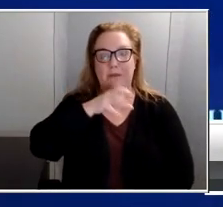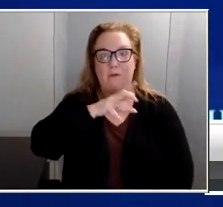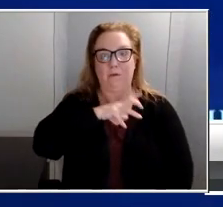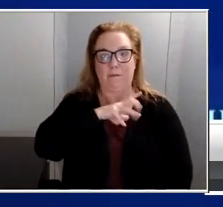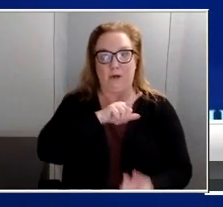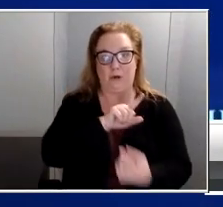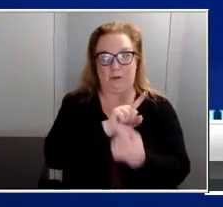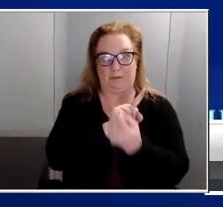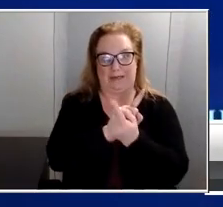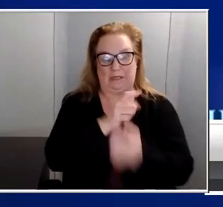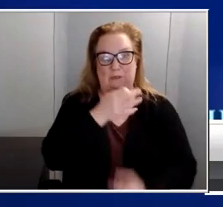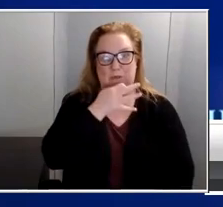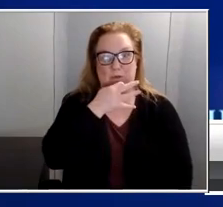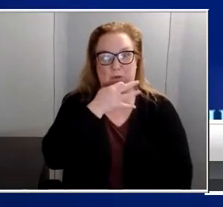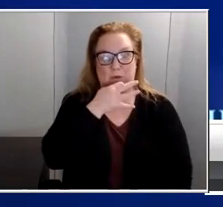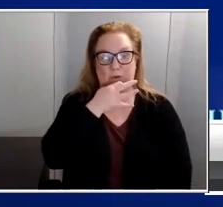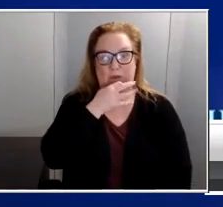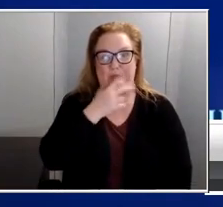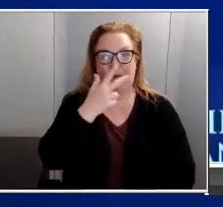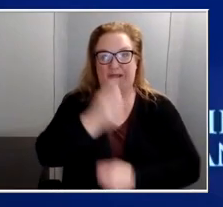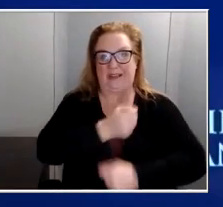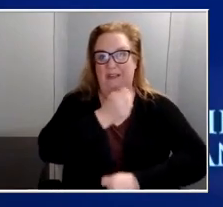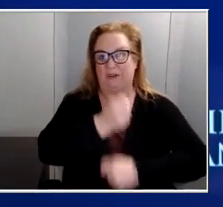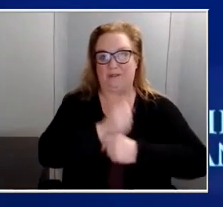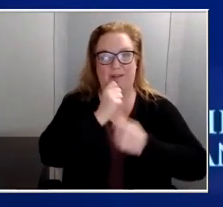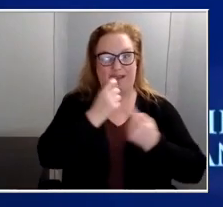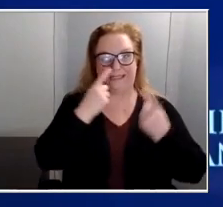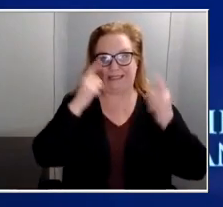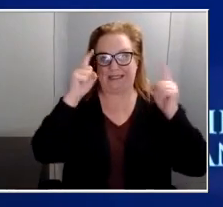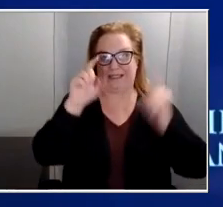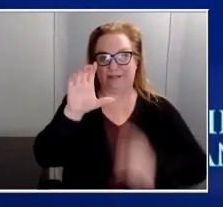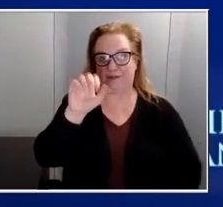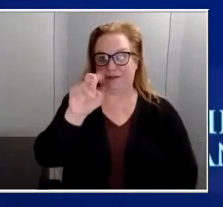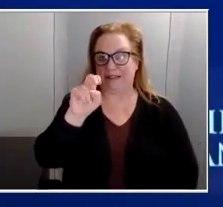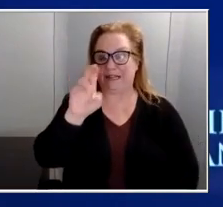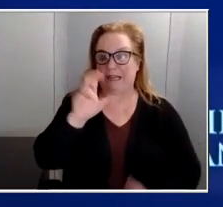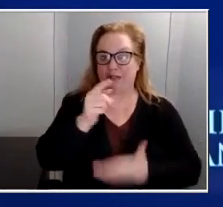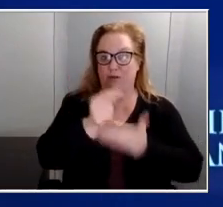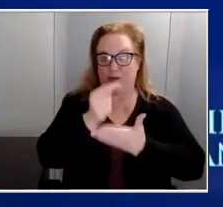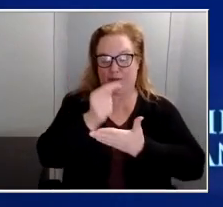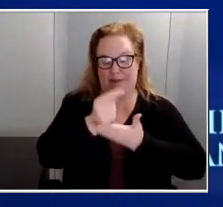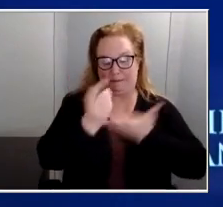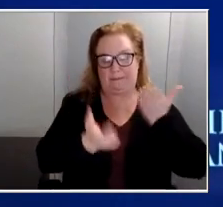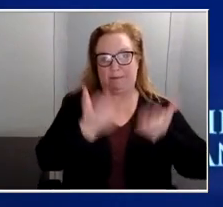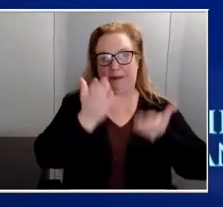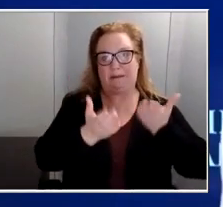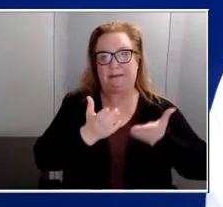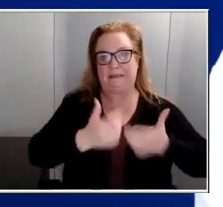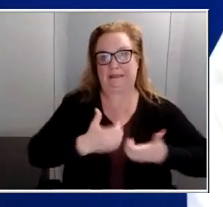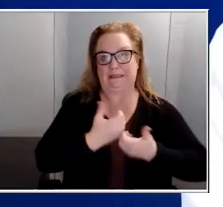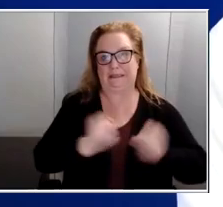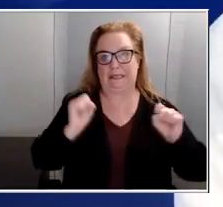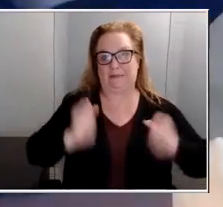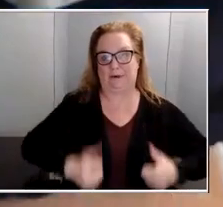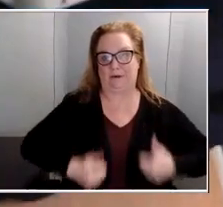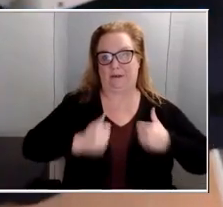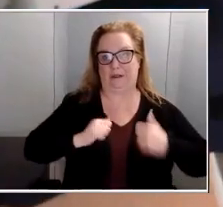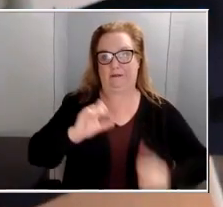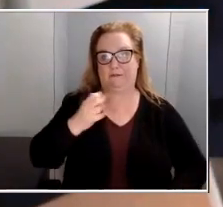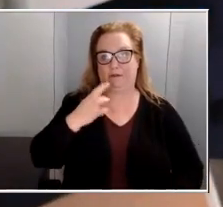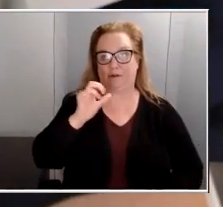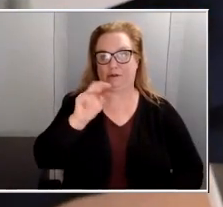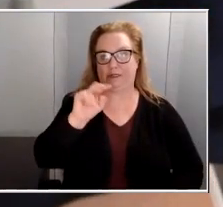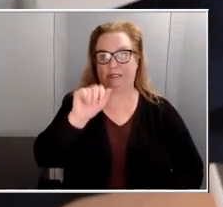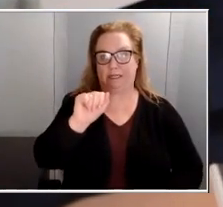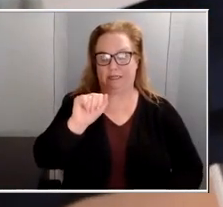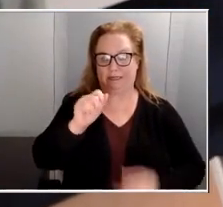of unsuccessful cancer treatments may be just the thing that saves her life. Christina Medina explains. Tell me,